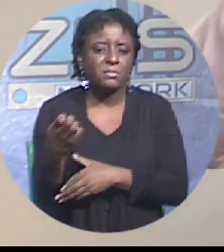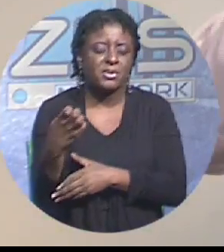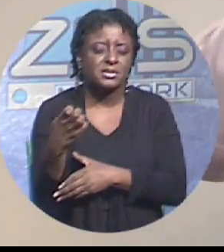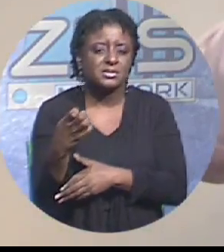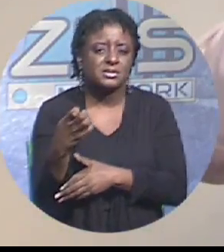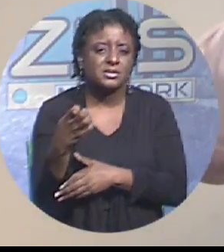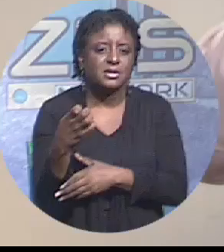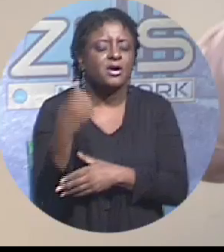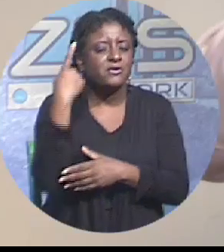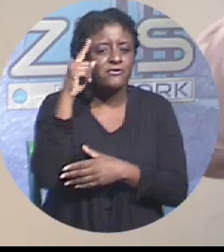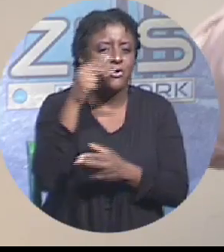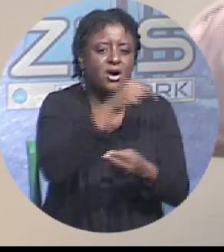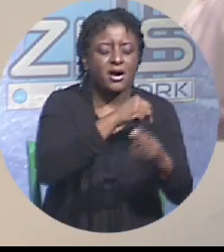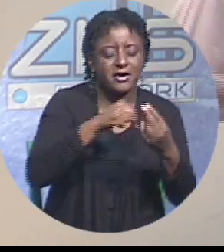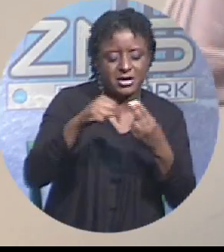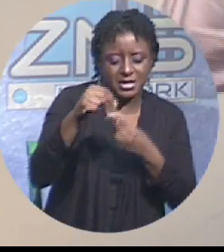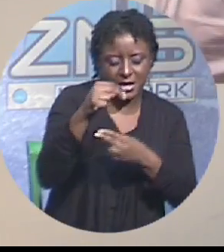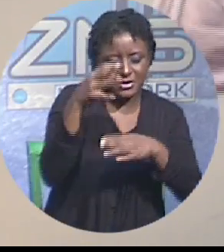hurricane forecasting,